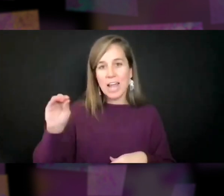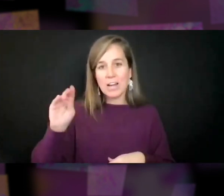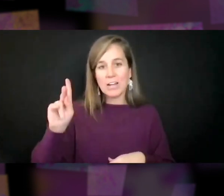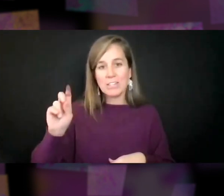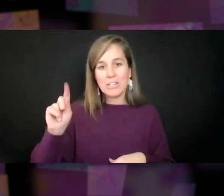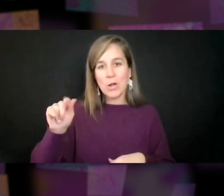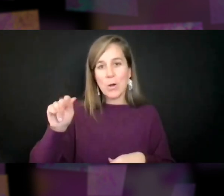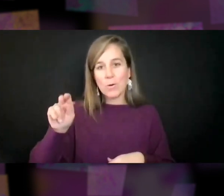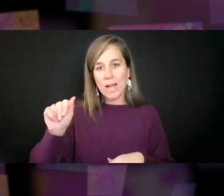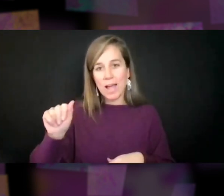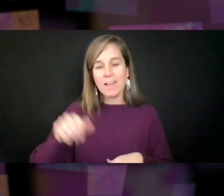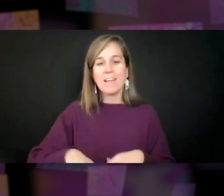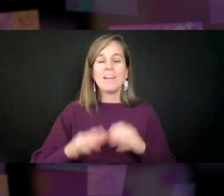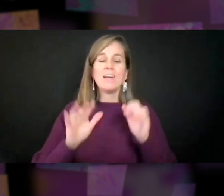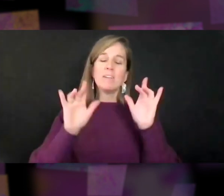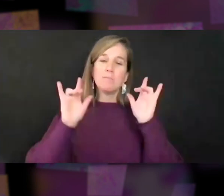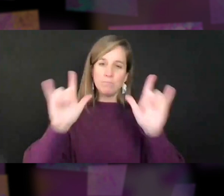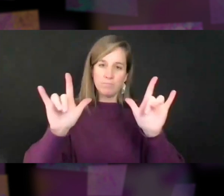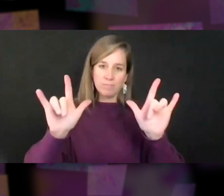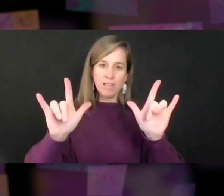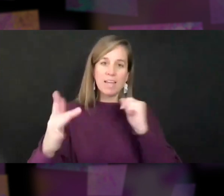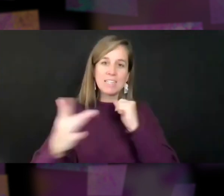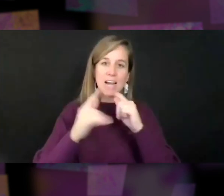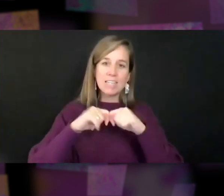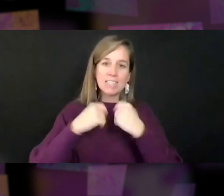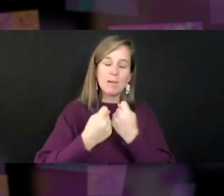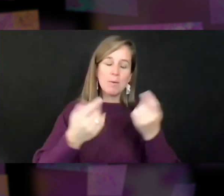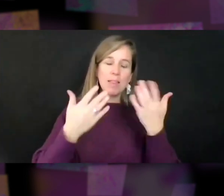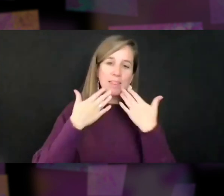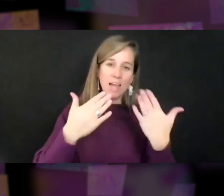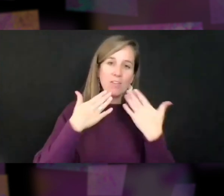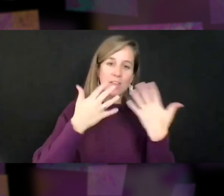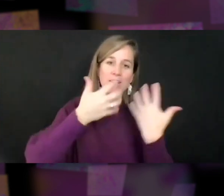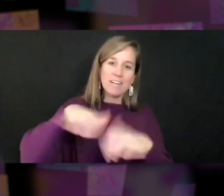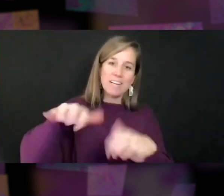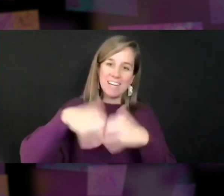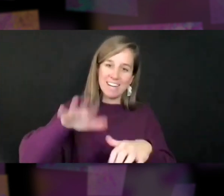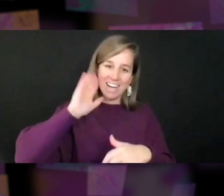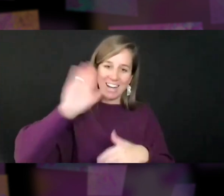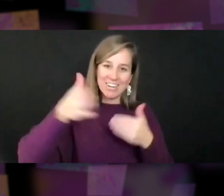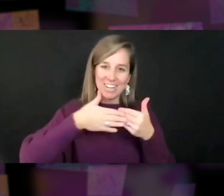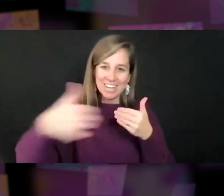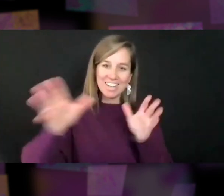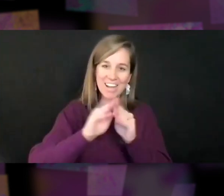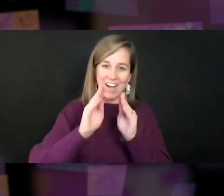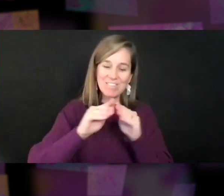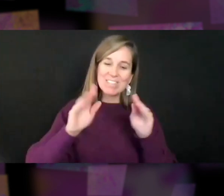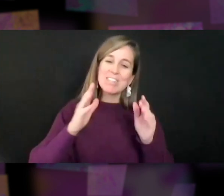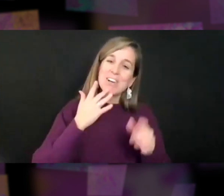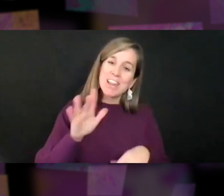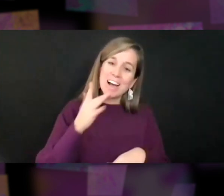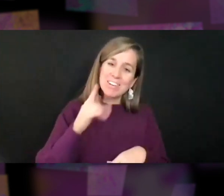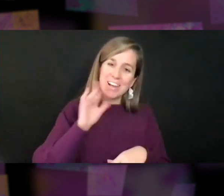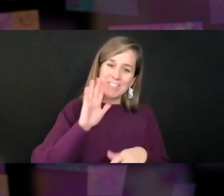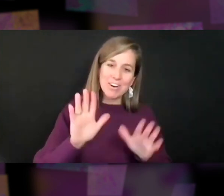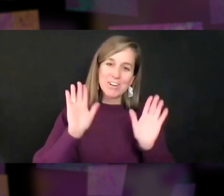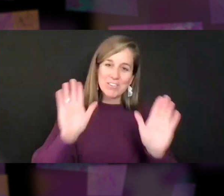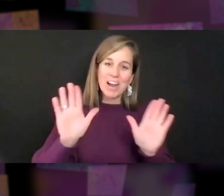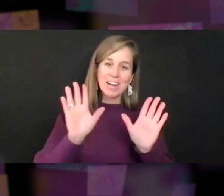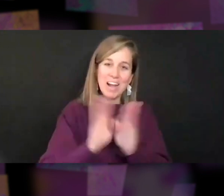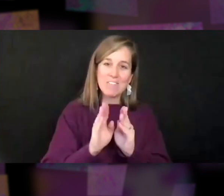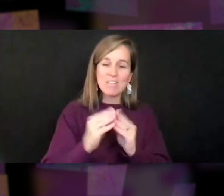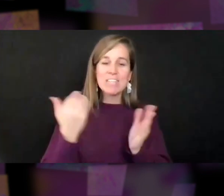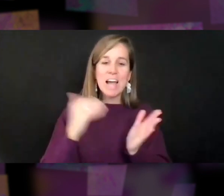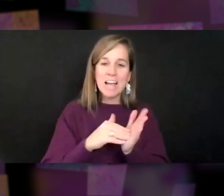shout out to the tech team who did a fantastic job with my session. I know you've just begun. Good luck, y'all, for a great conference.